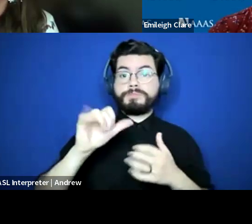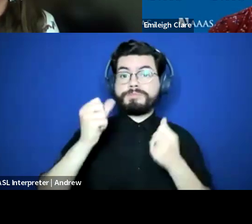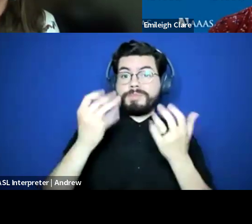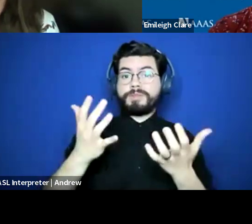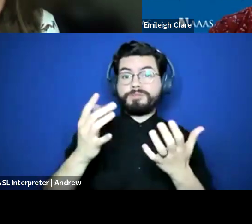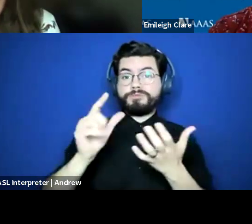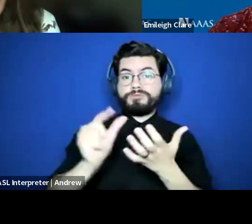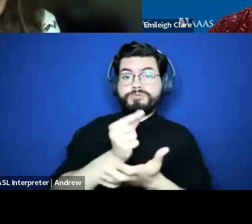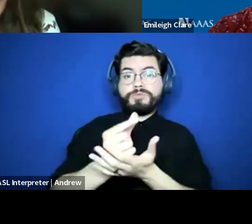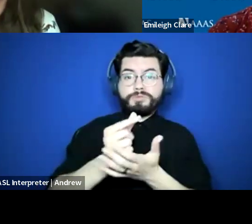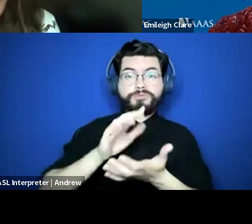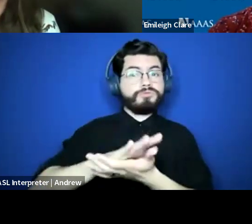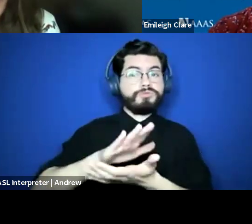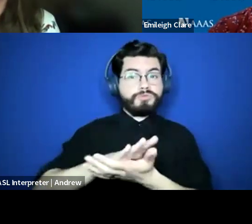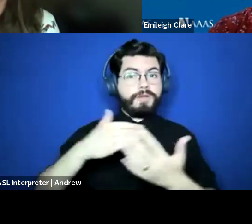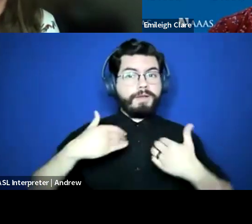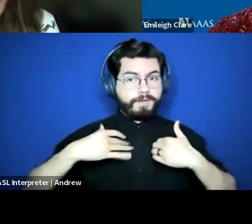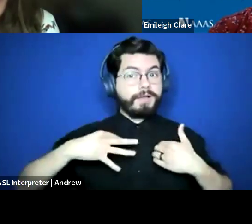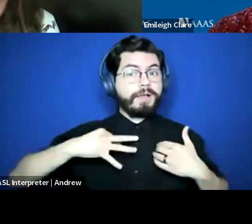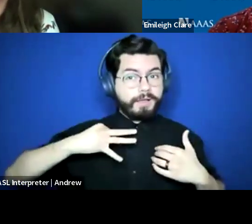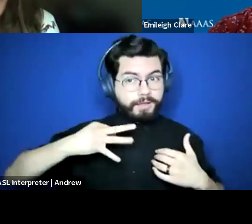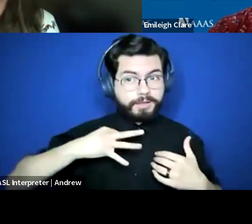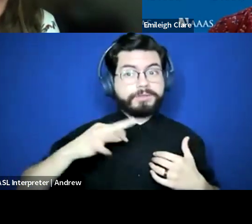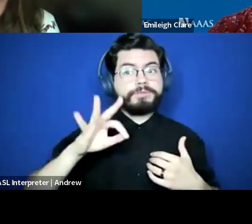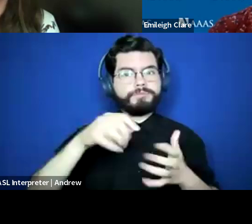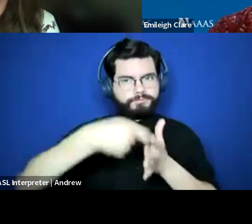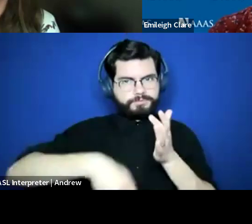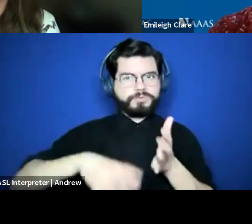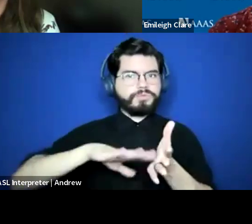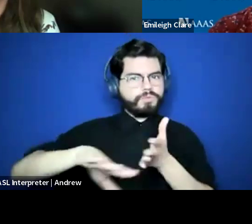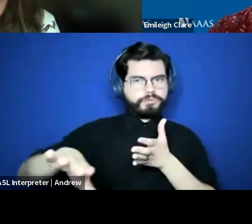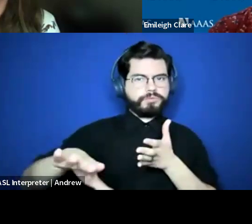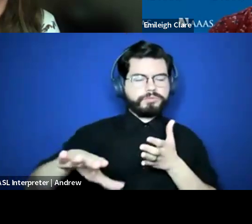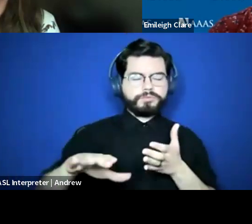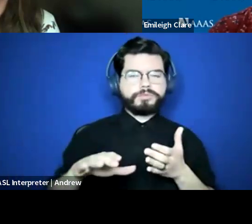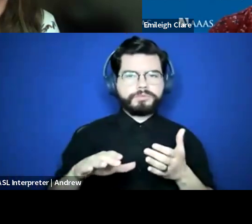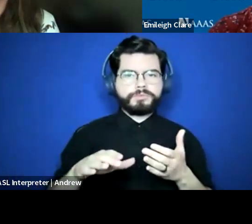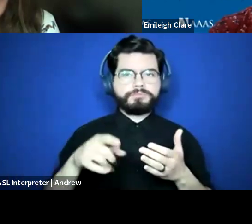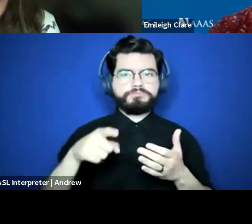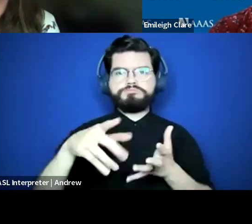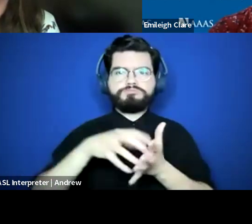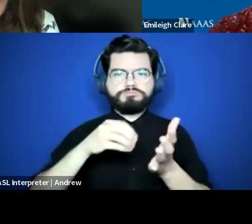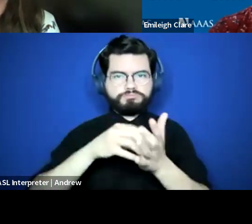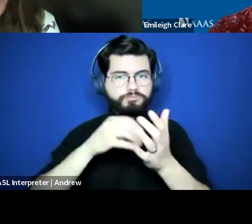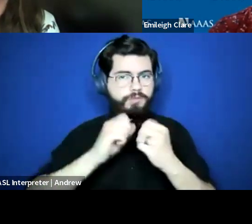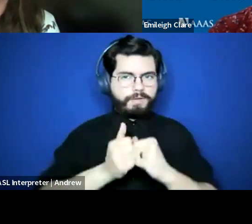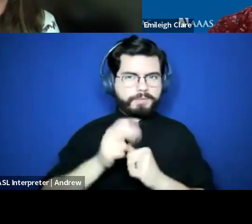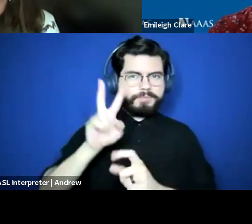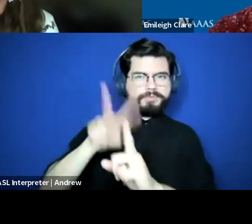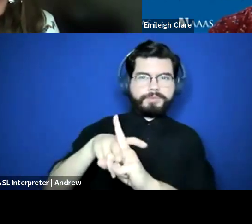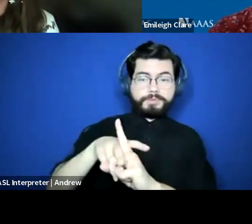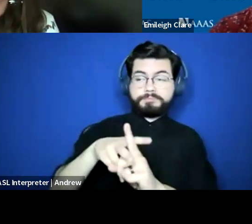to get access to some of those opportunities and be able to apply or learn about applying right there with the